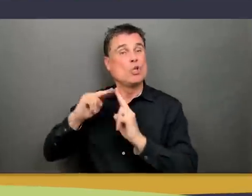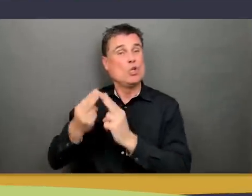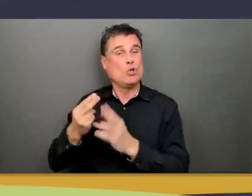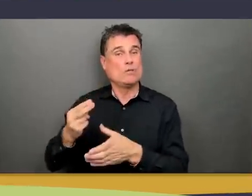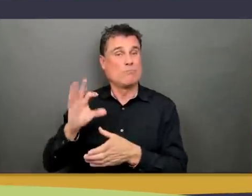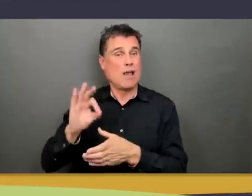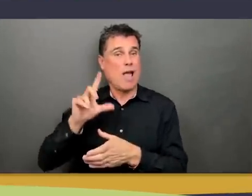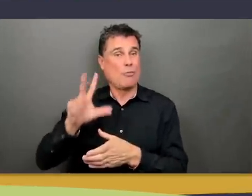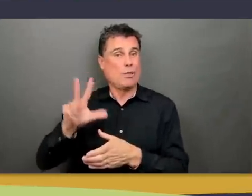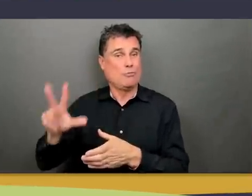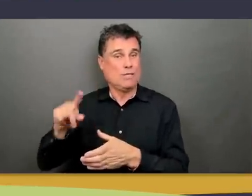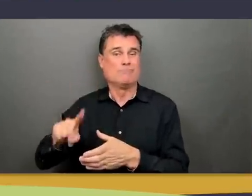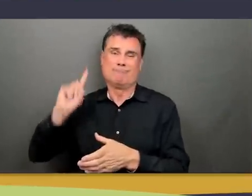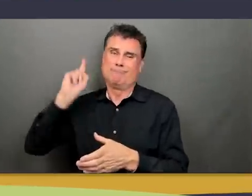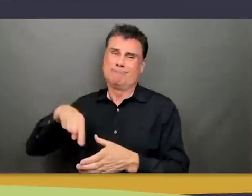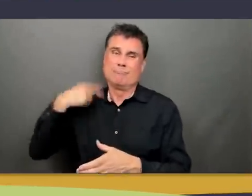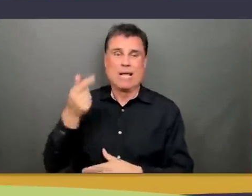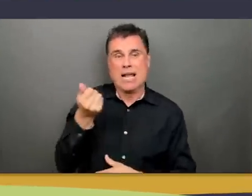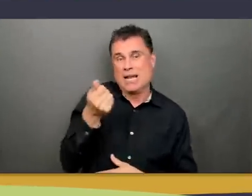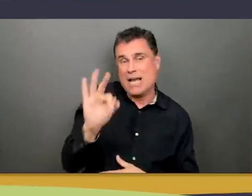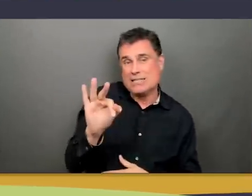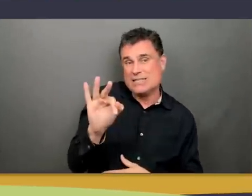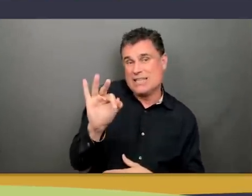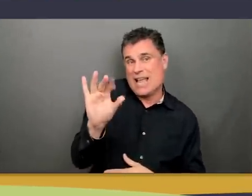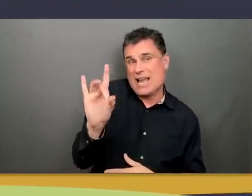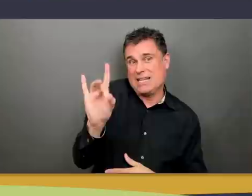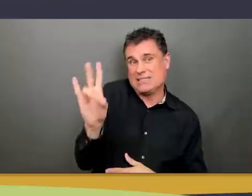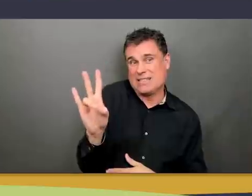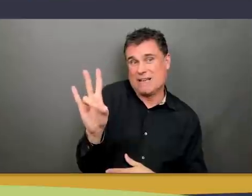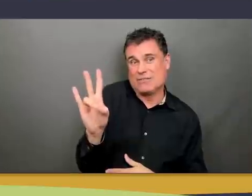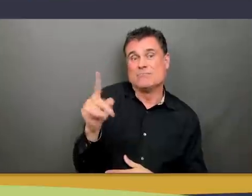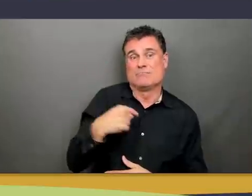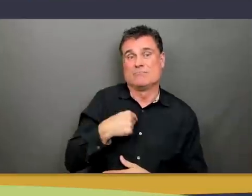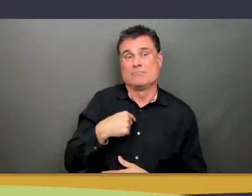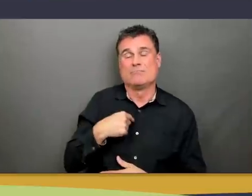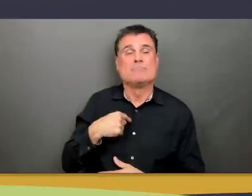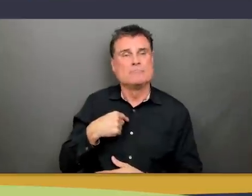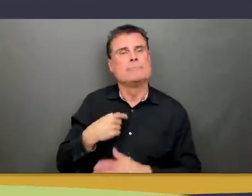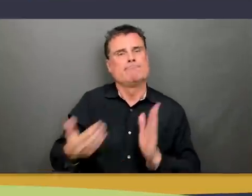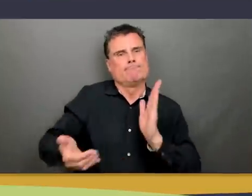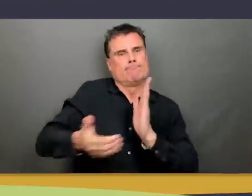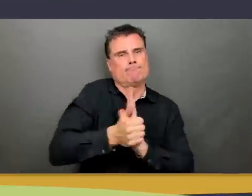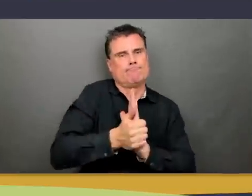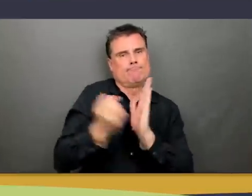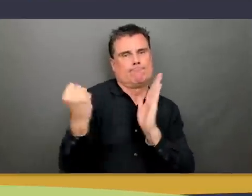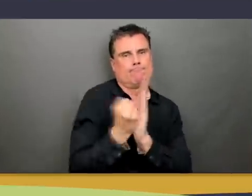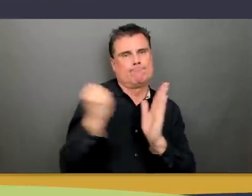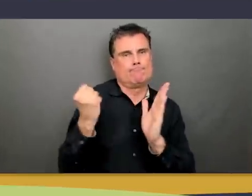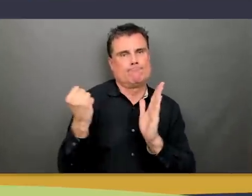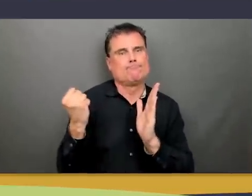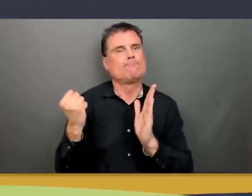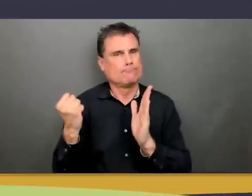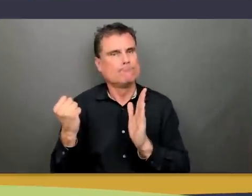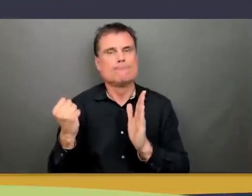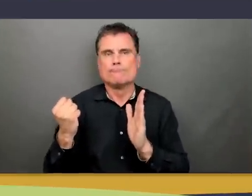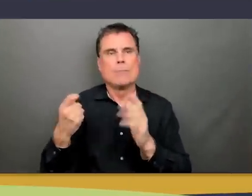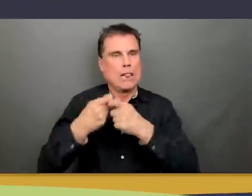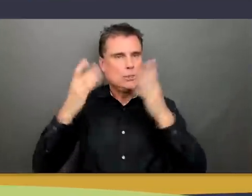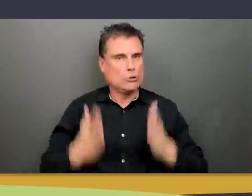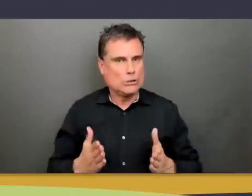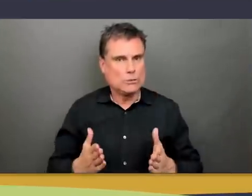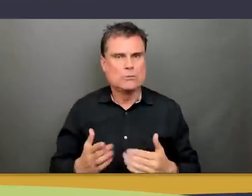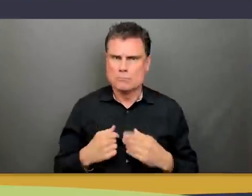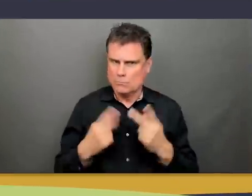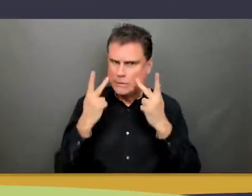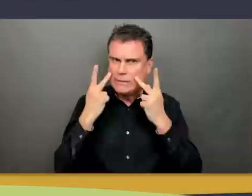1987, working as a Red Sea electrician. I have seen an amazing amount of change in the workplace and in